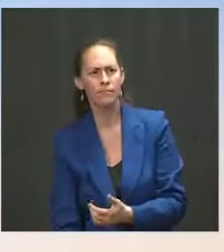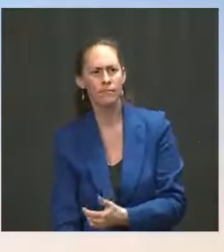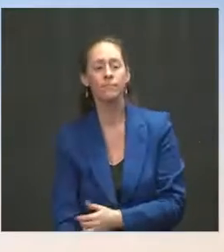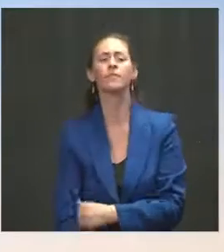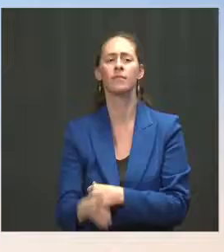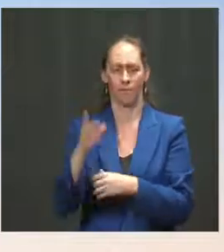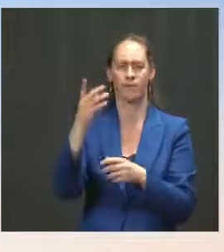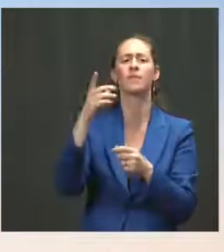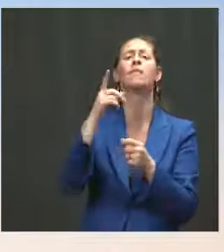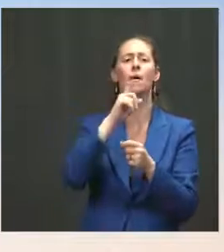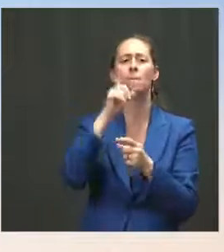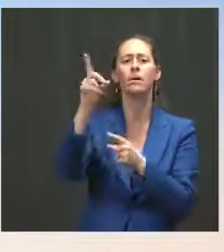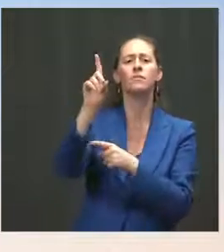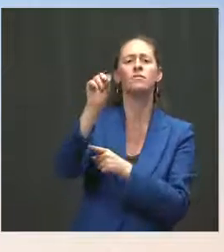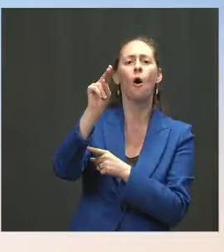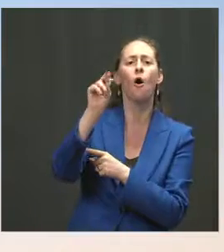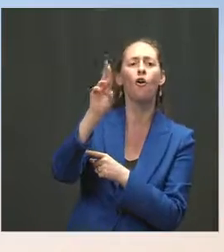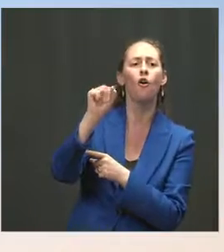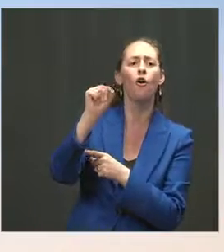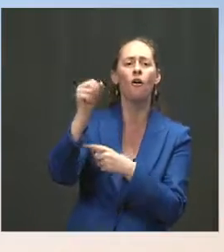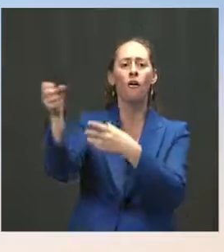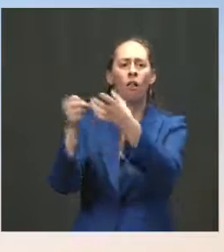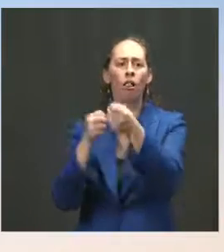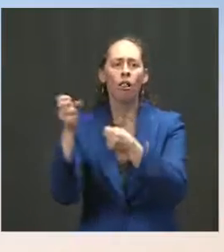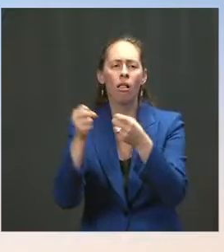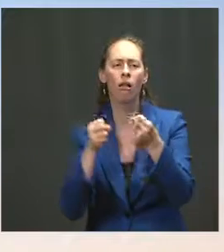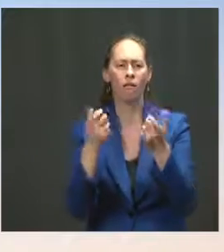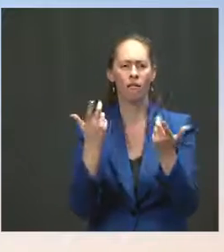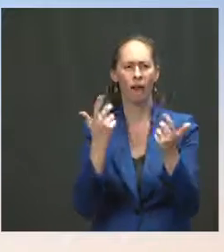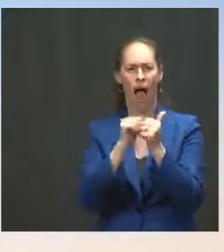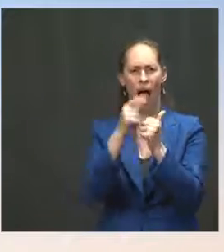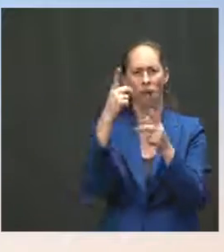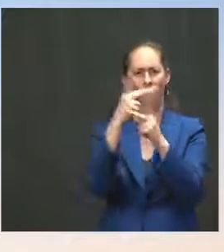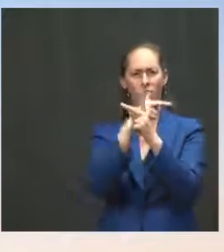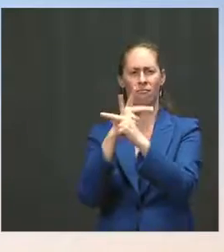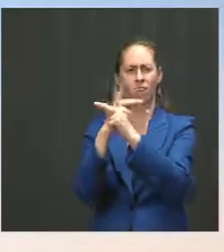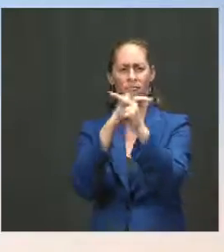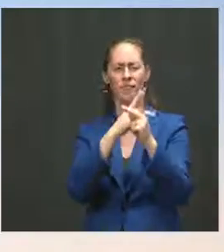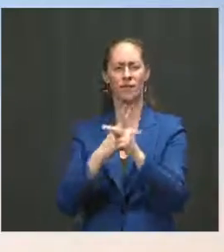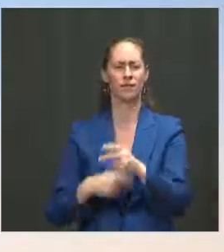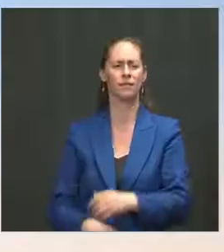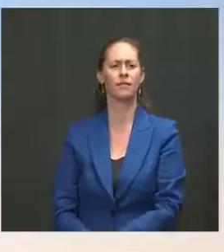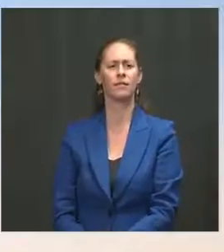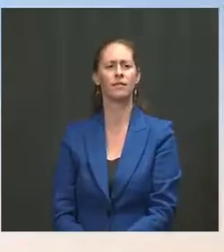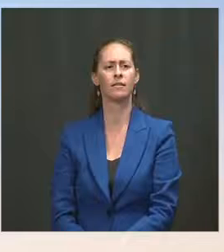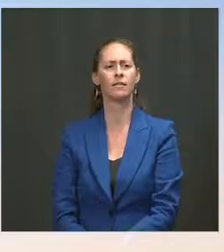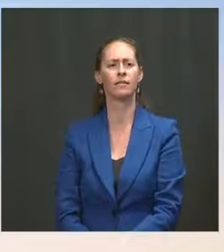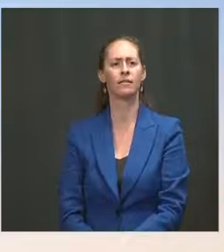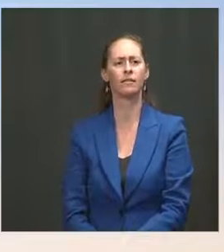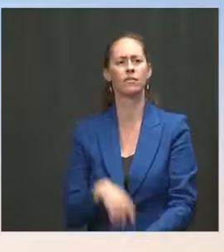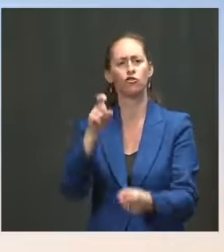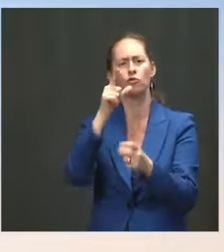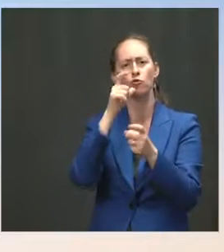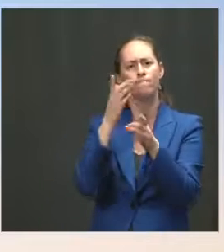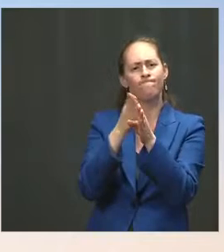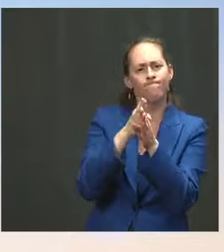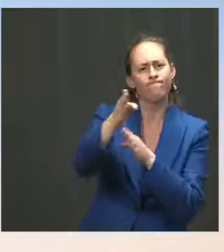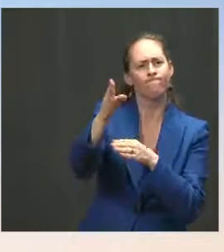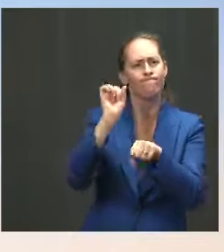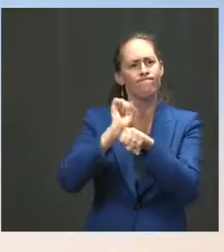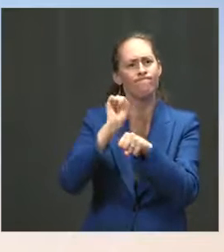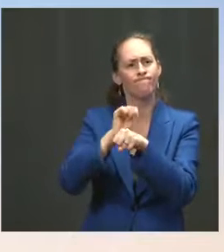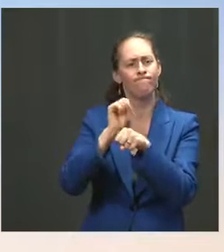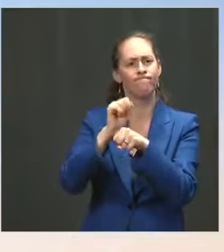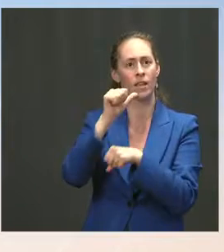Trump and the withdrawal from the world, there should be more career people? Well, the president has made clear that